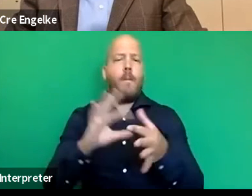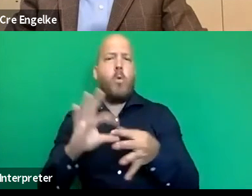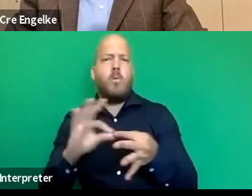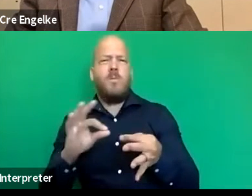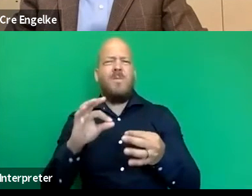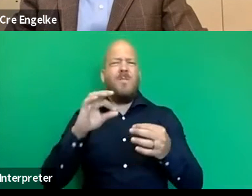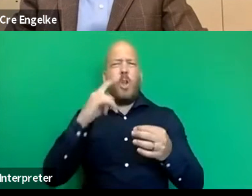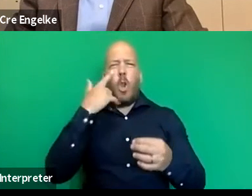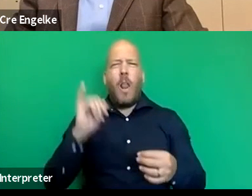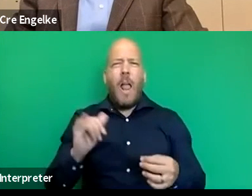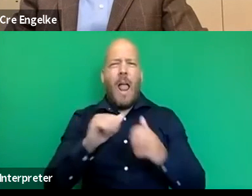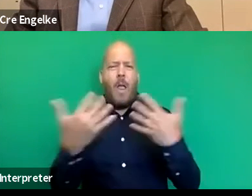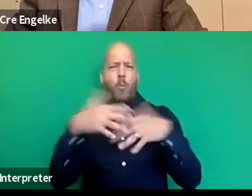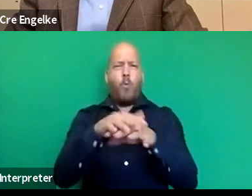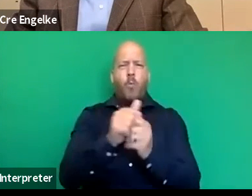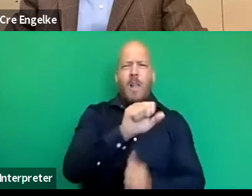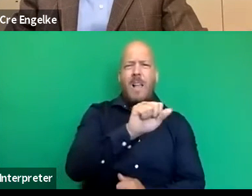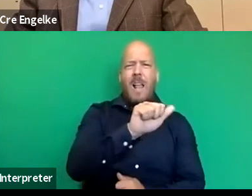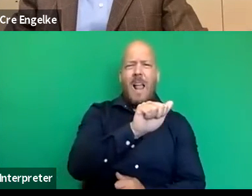technologies together. How does that work?